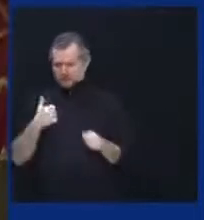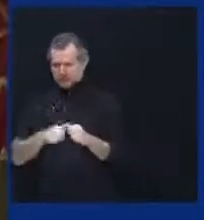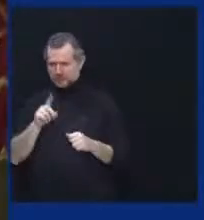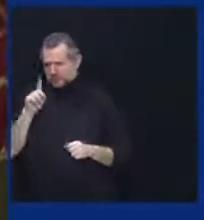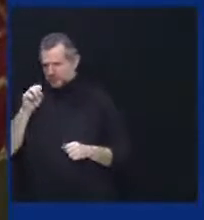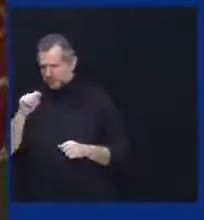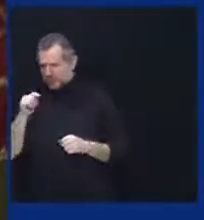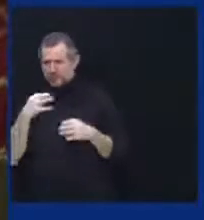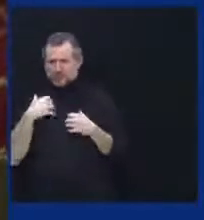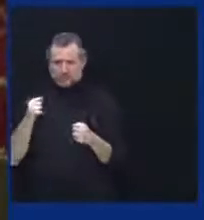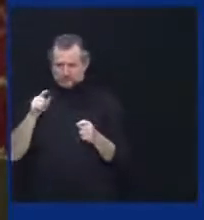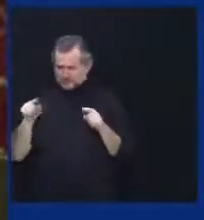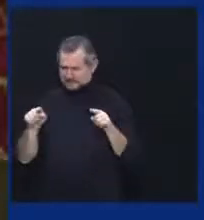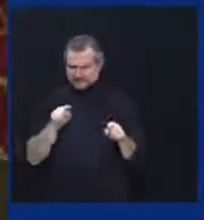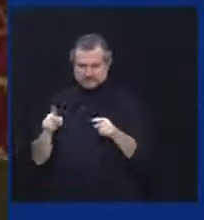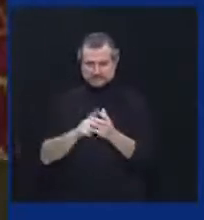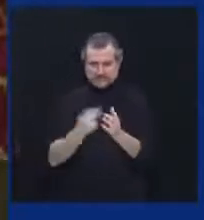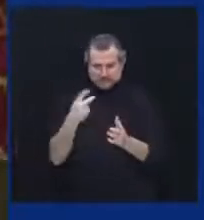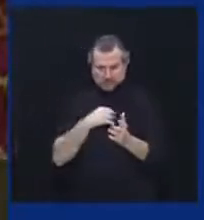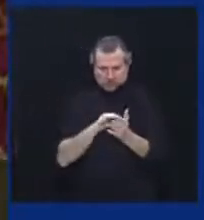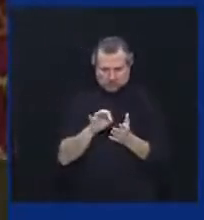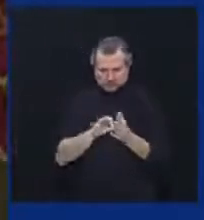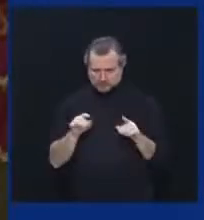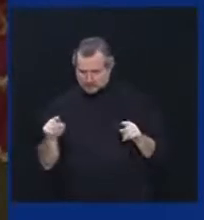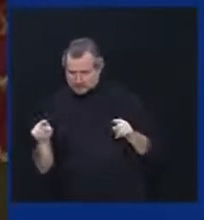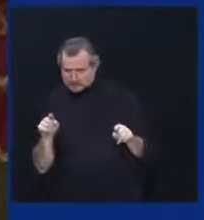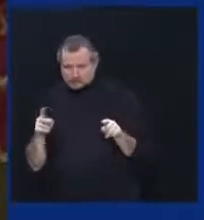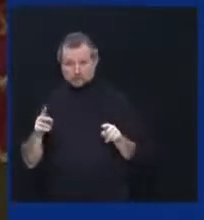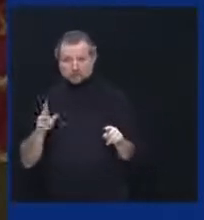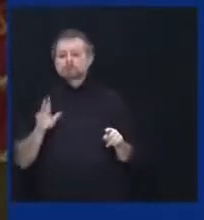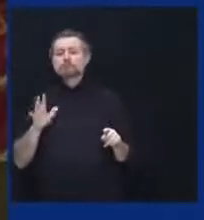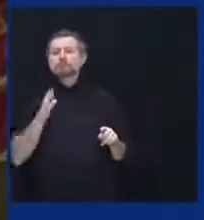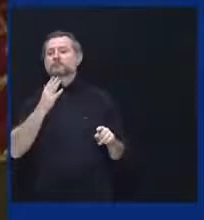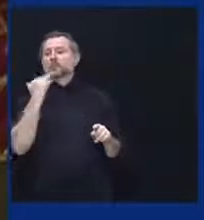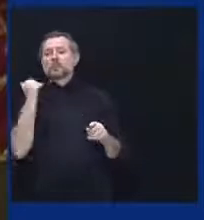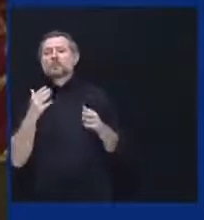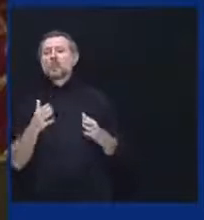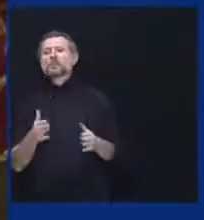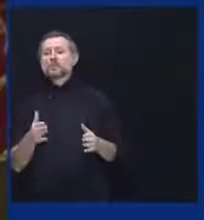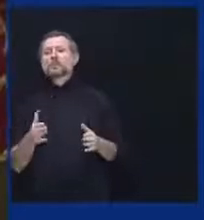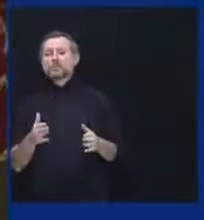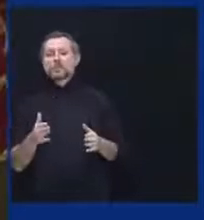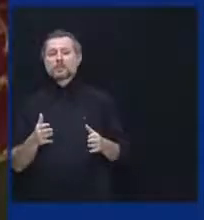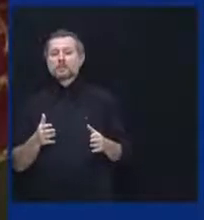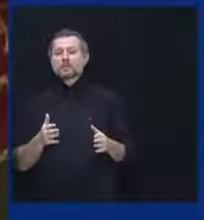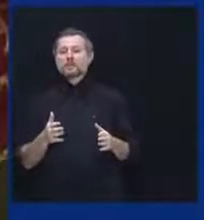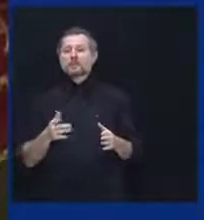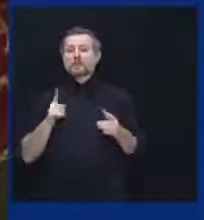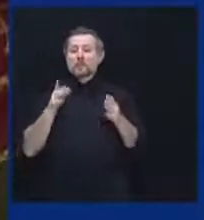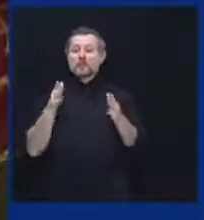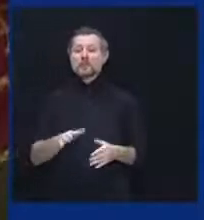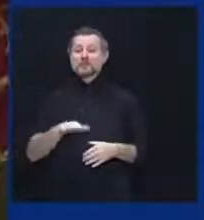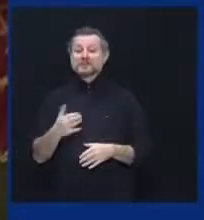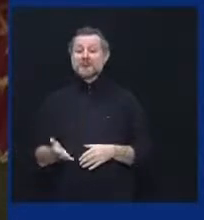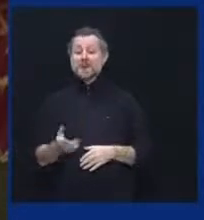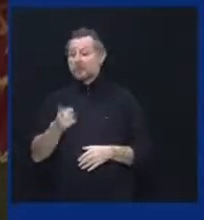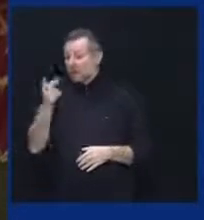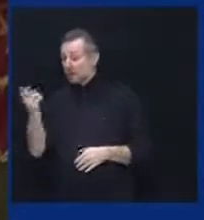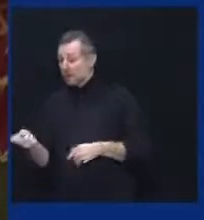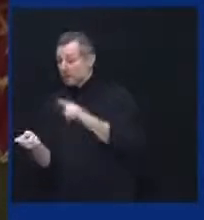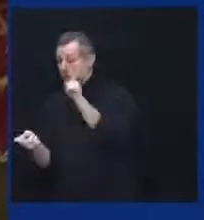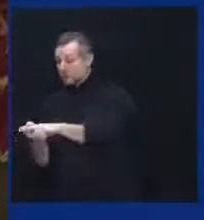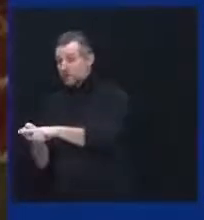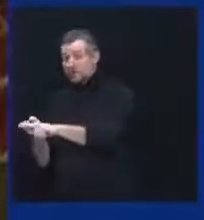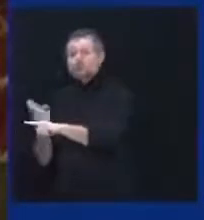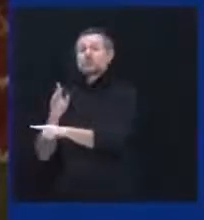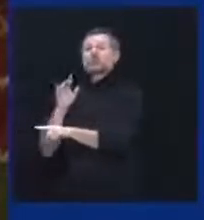not there was going to be double counting. And the cleanest way to do that was to say, do it where the person died, and then after the fact, we'll go